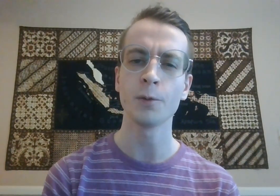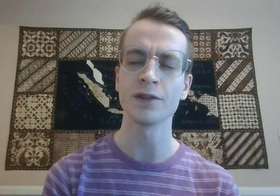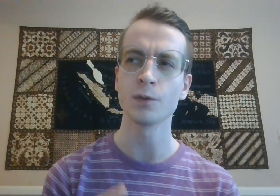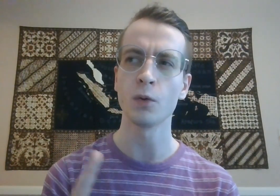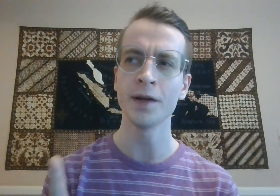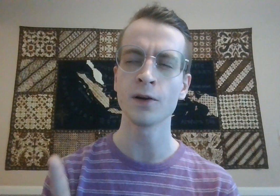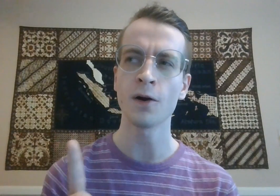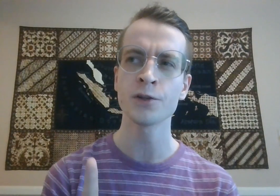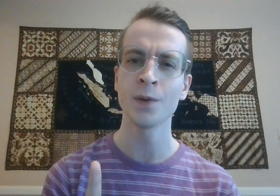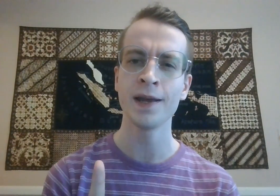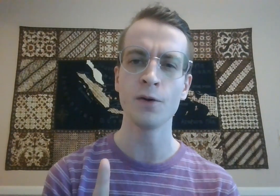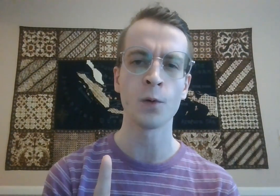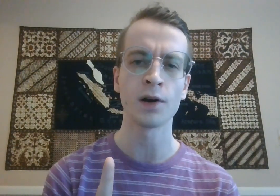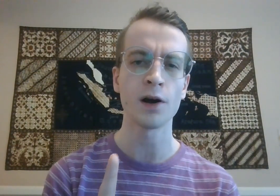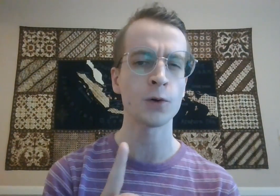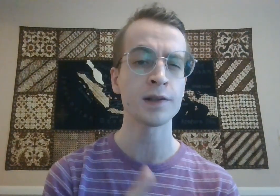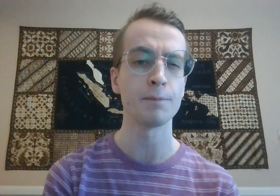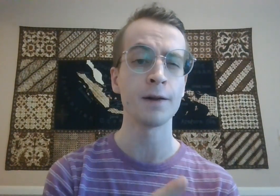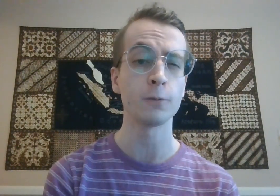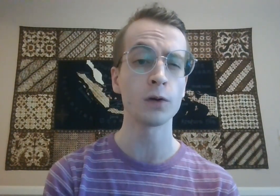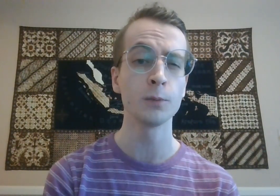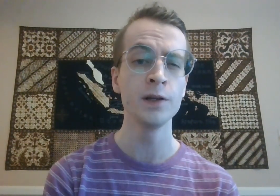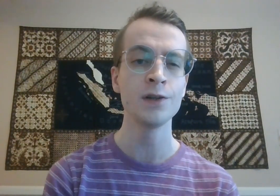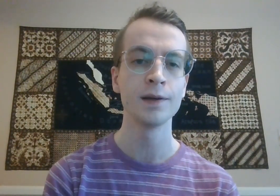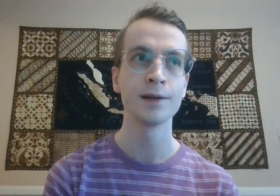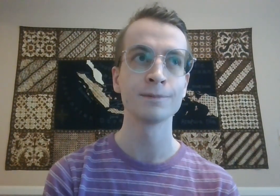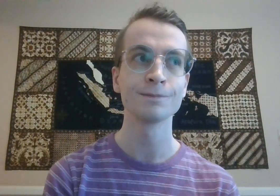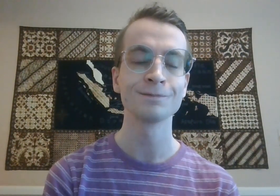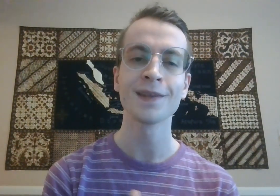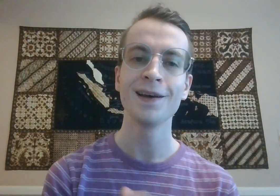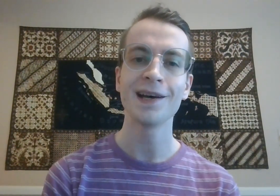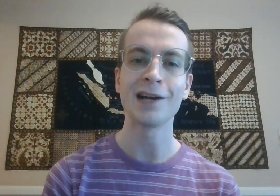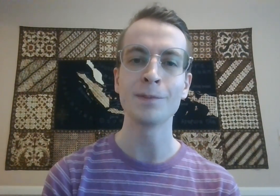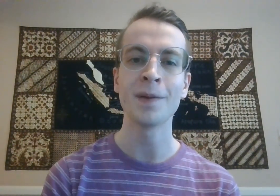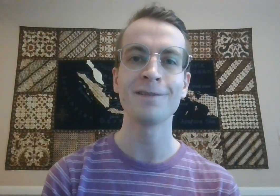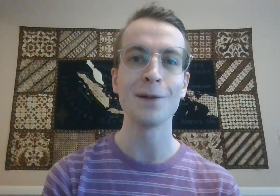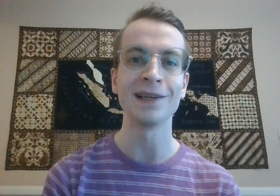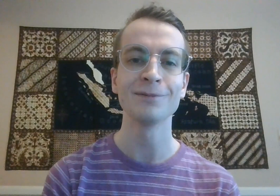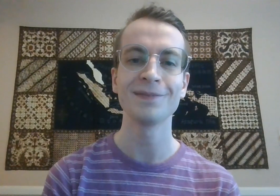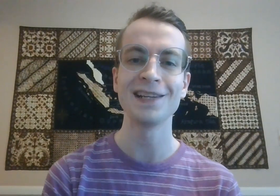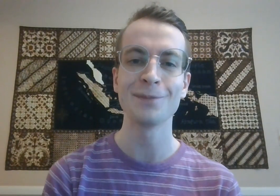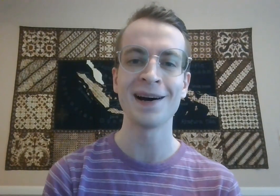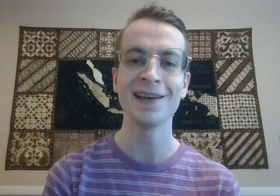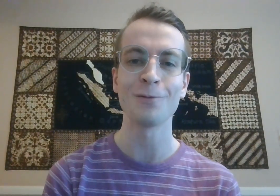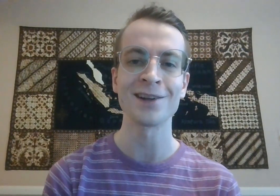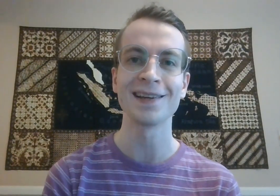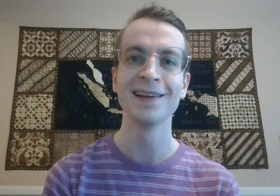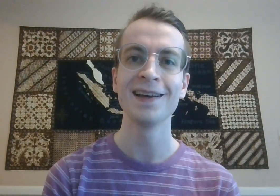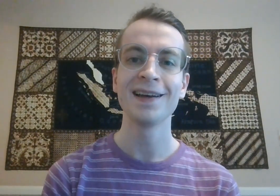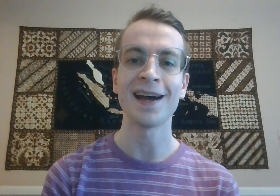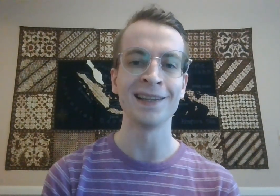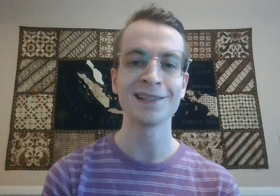whether it was through a wicker archway or across a metaphorical bridge. I remember my family nearby and